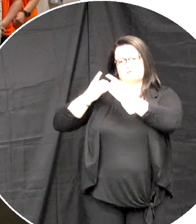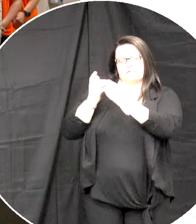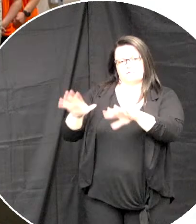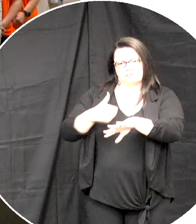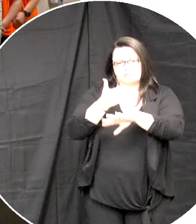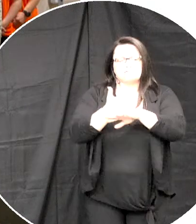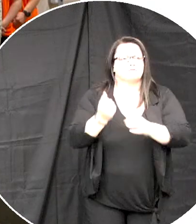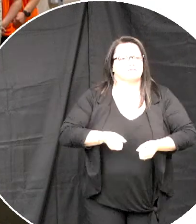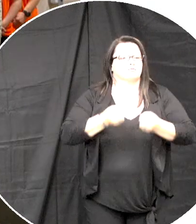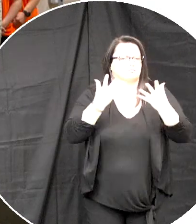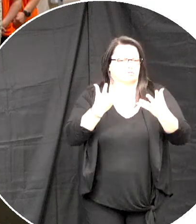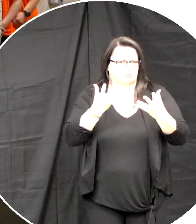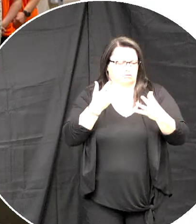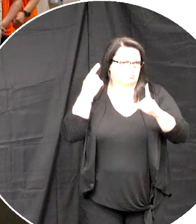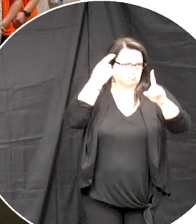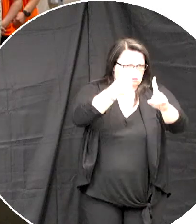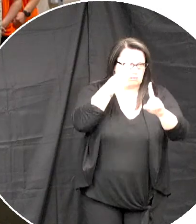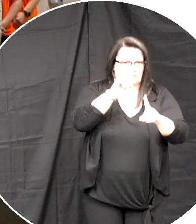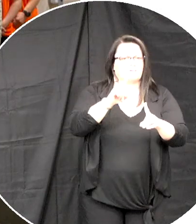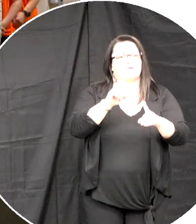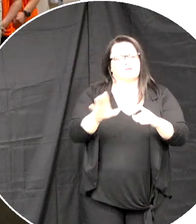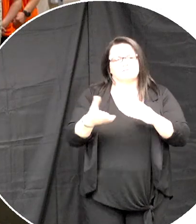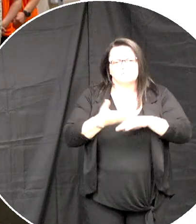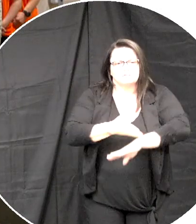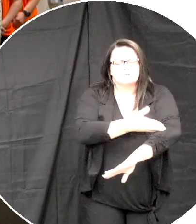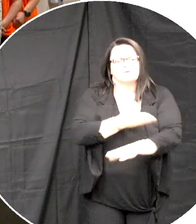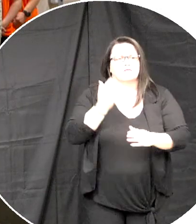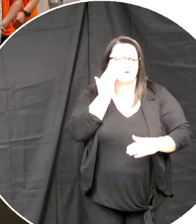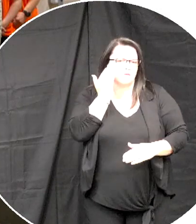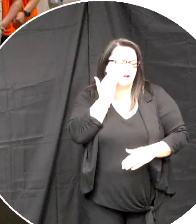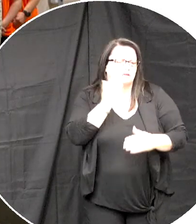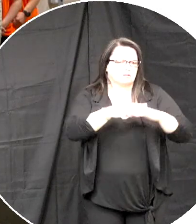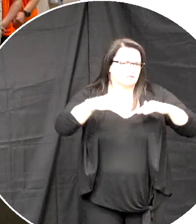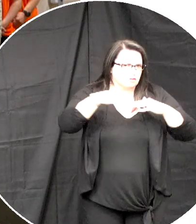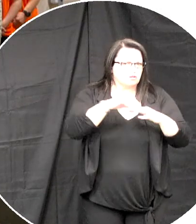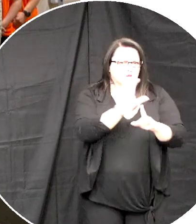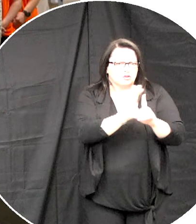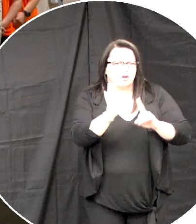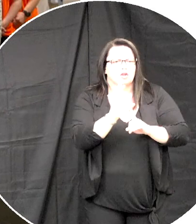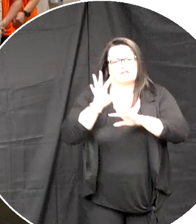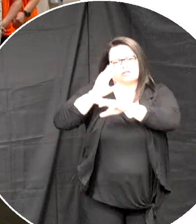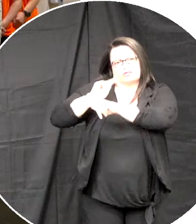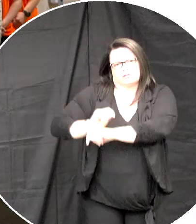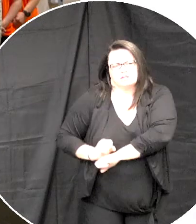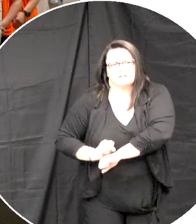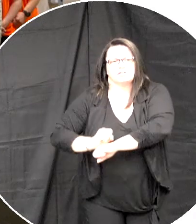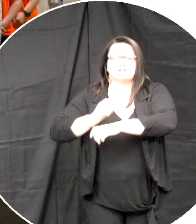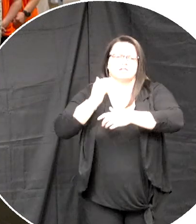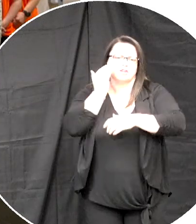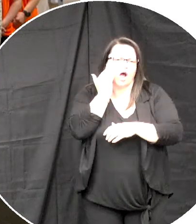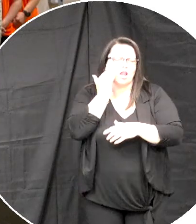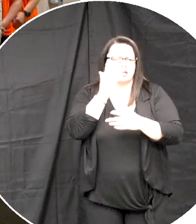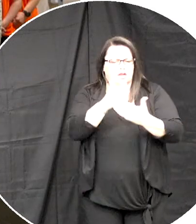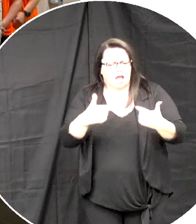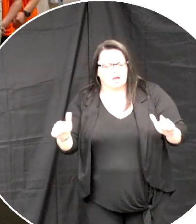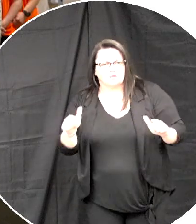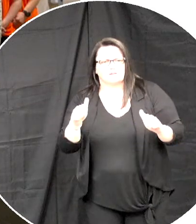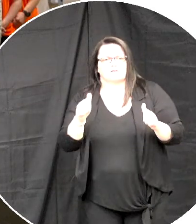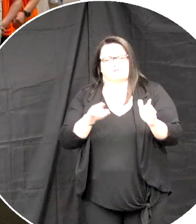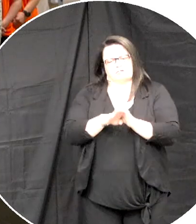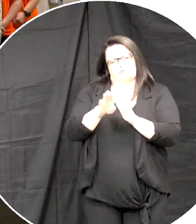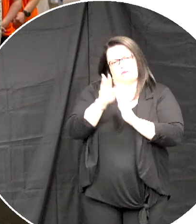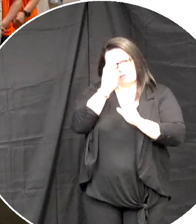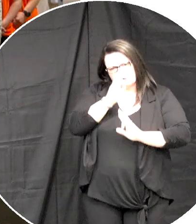its commitment to enhancing awareness of Indigenous culture, traditions, knowledge, and languages to build respect and application